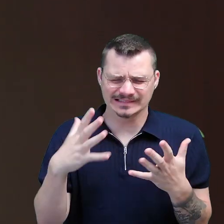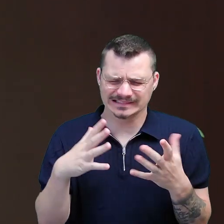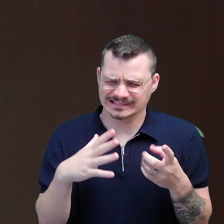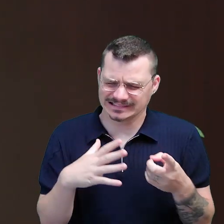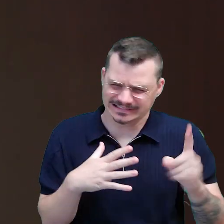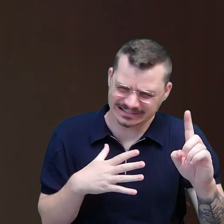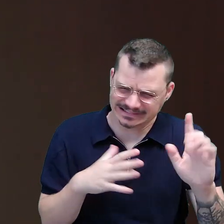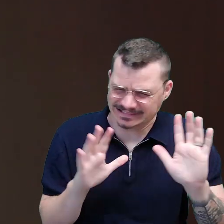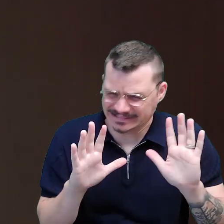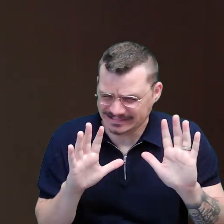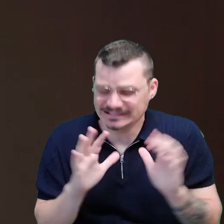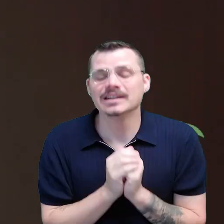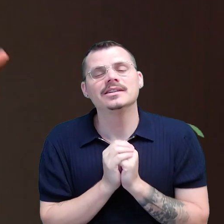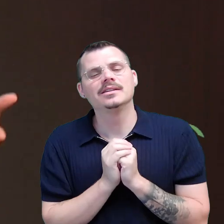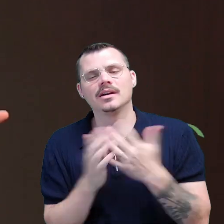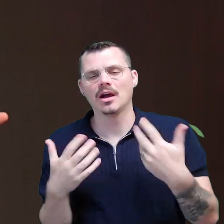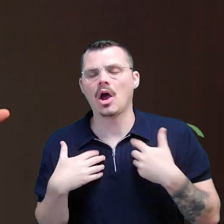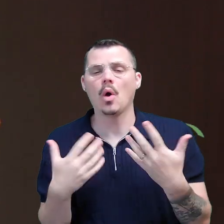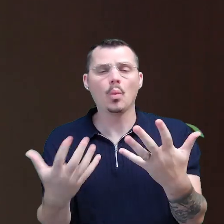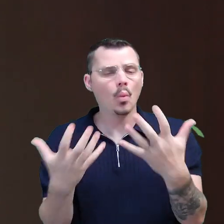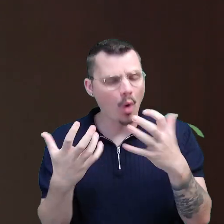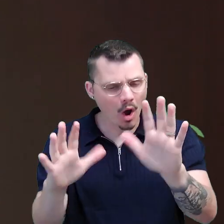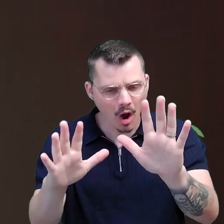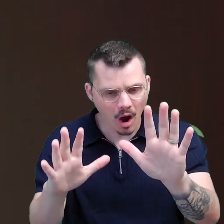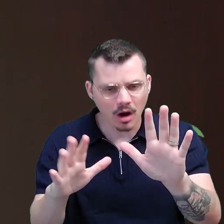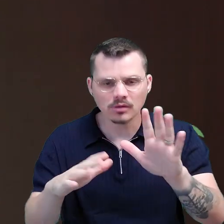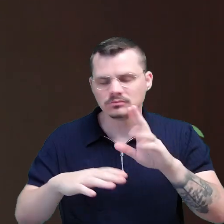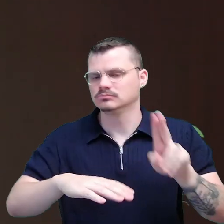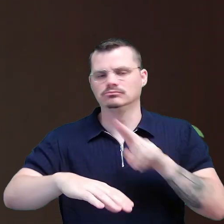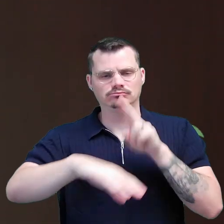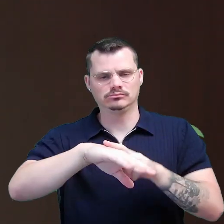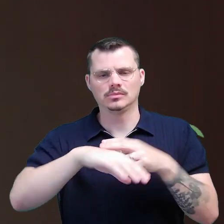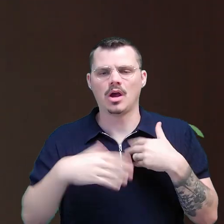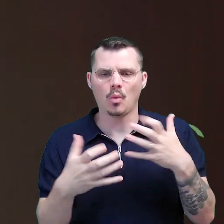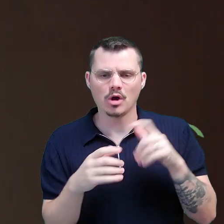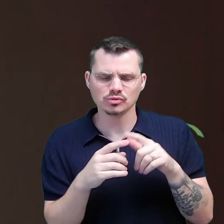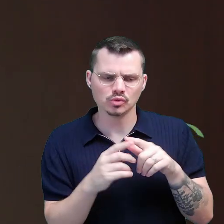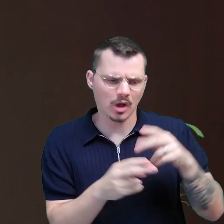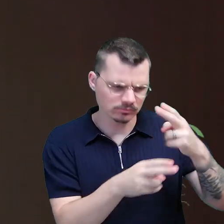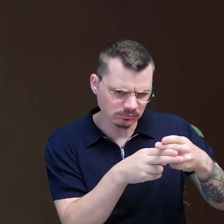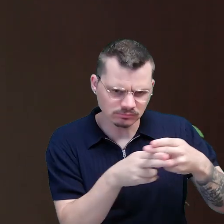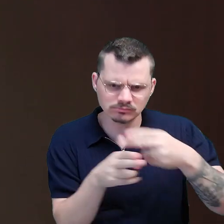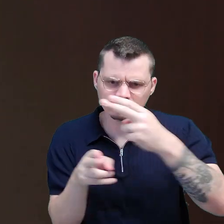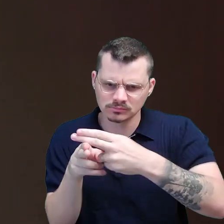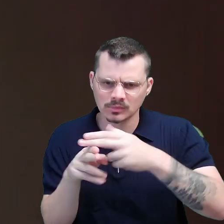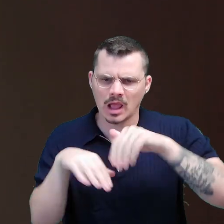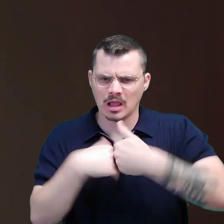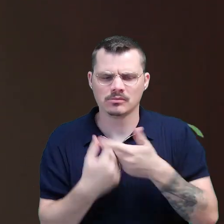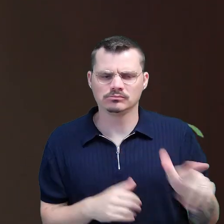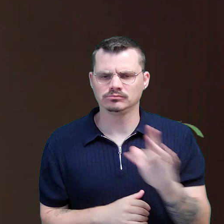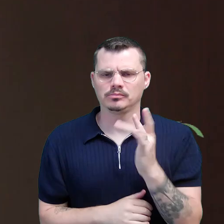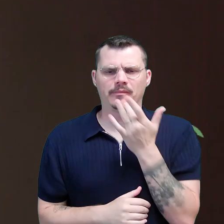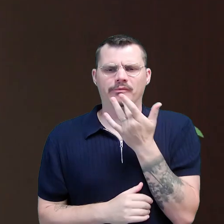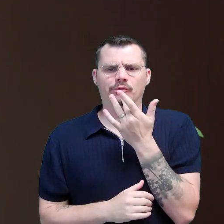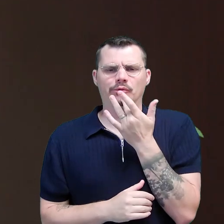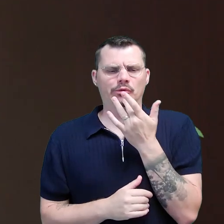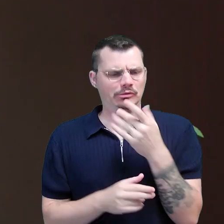offensive. I'm wanting to, of course, refer to people in the way they would prefer to be